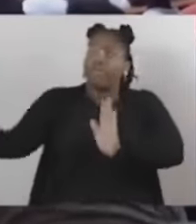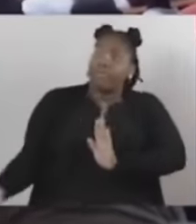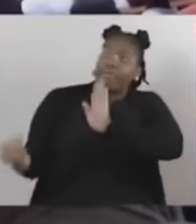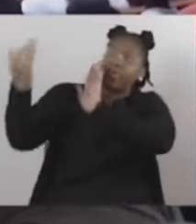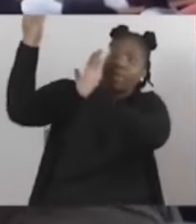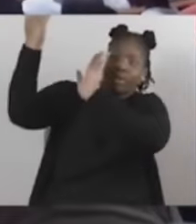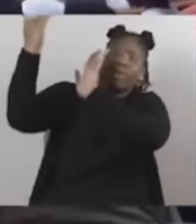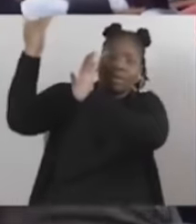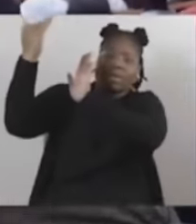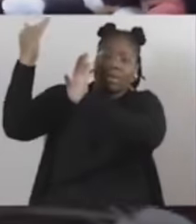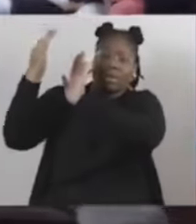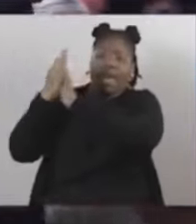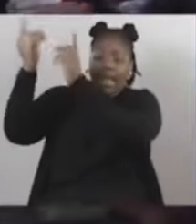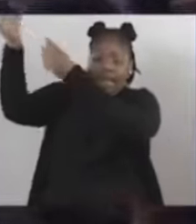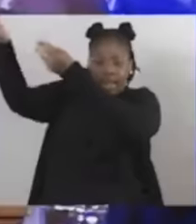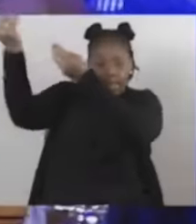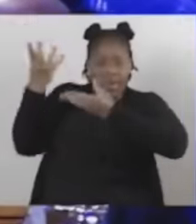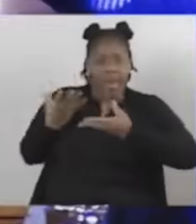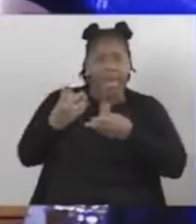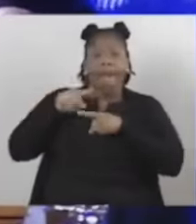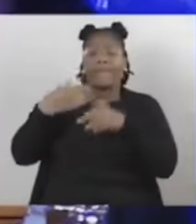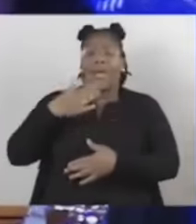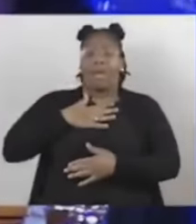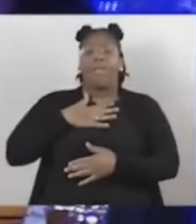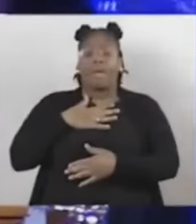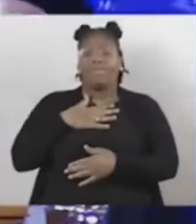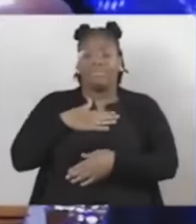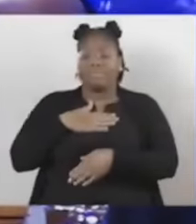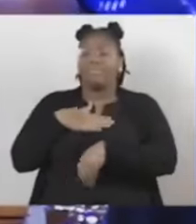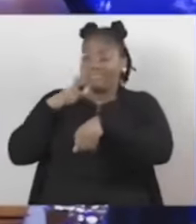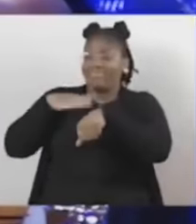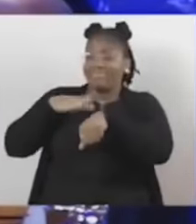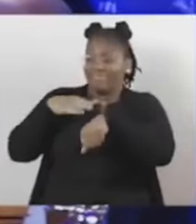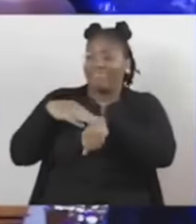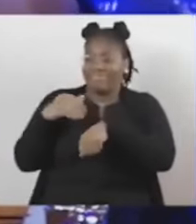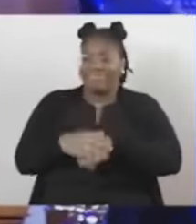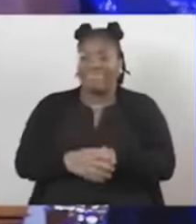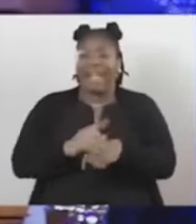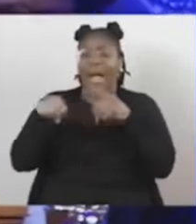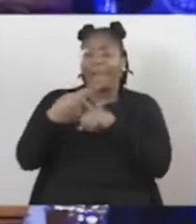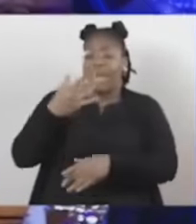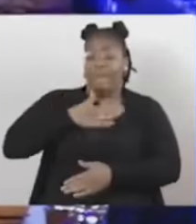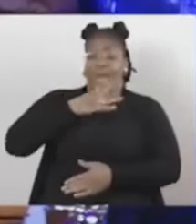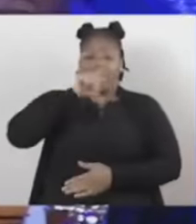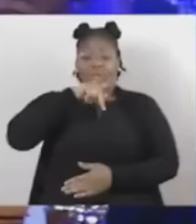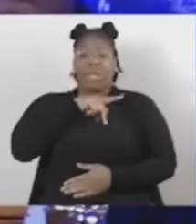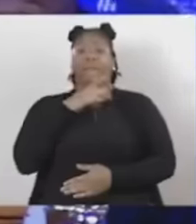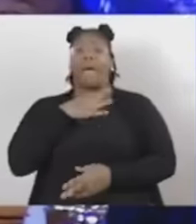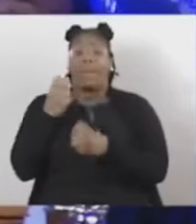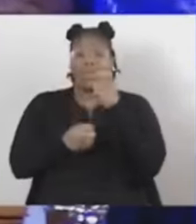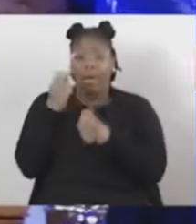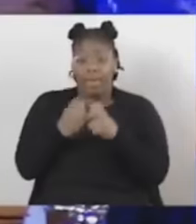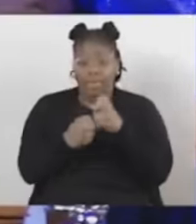me and address me about the dysfunctional, bipolar, multiple personality me